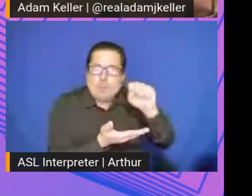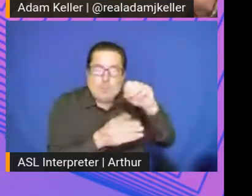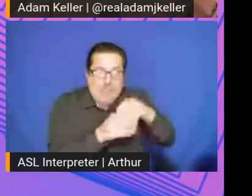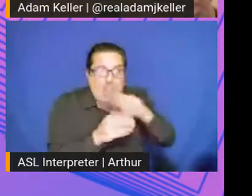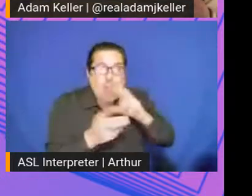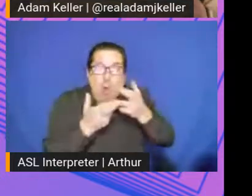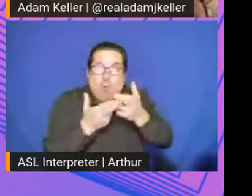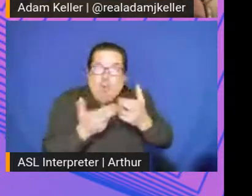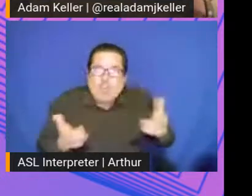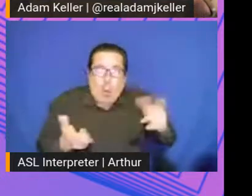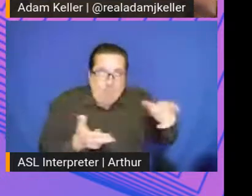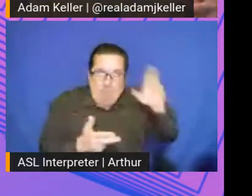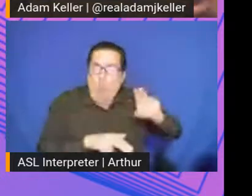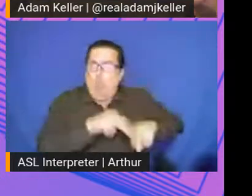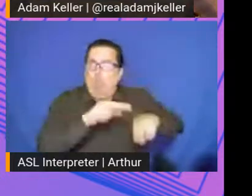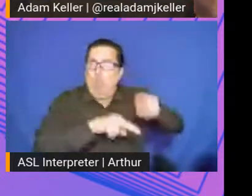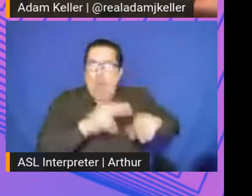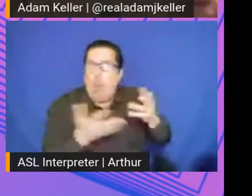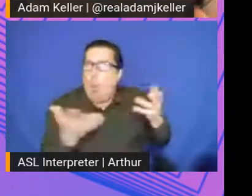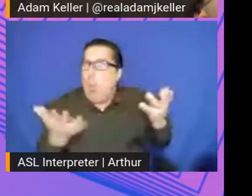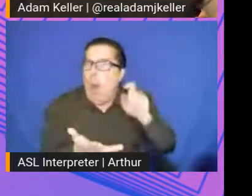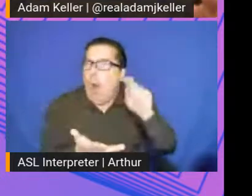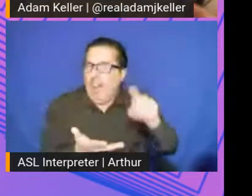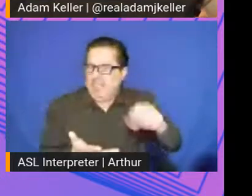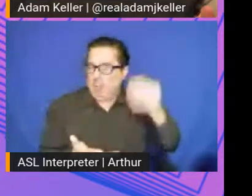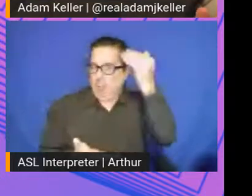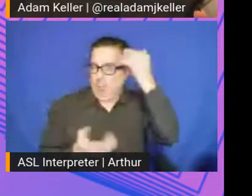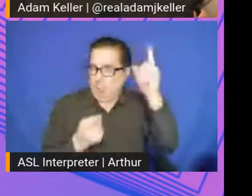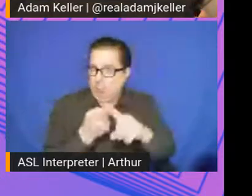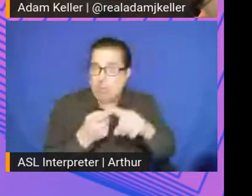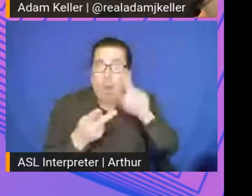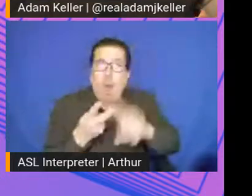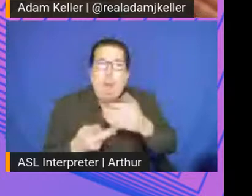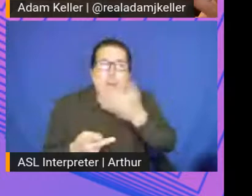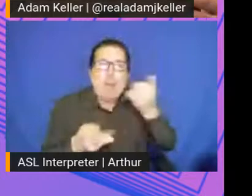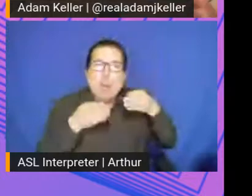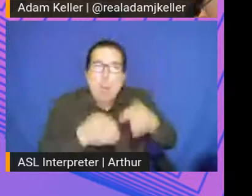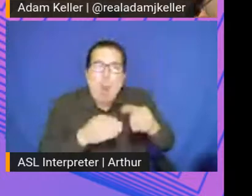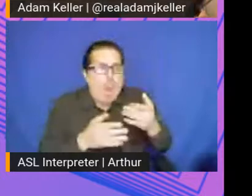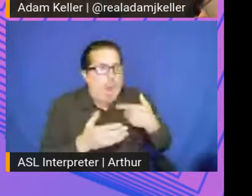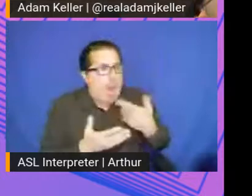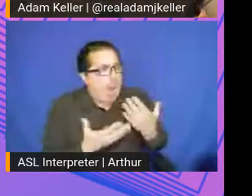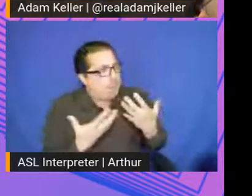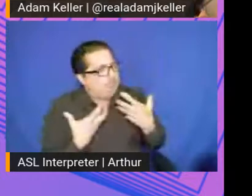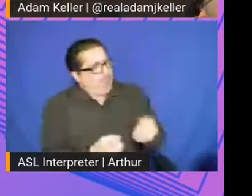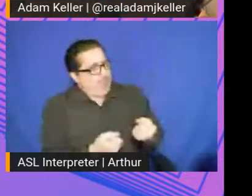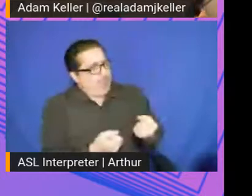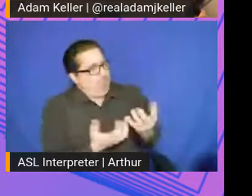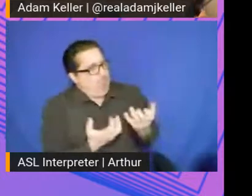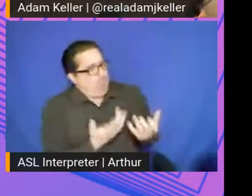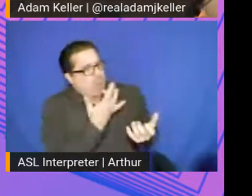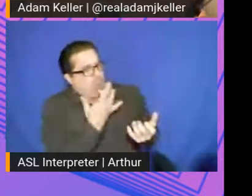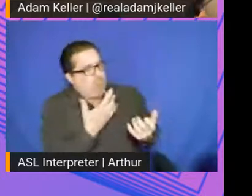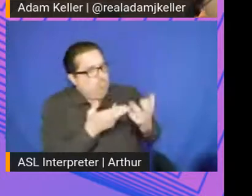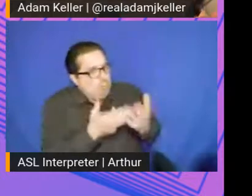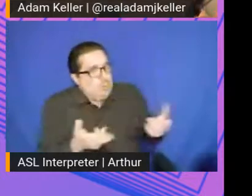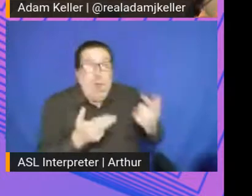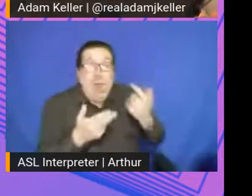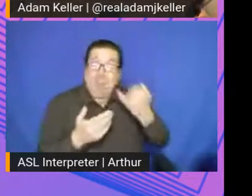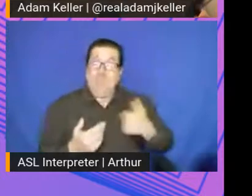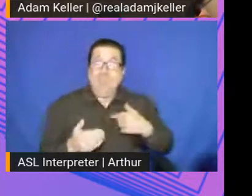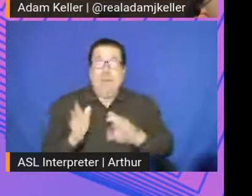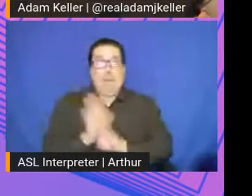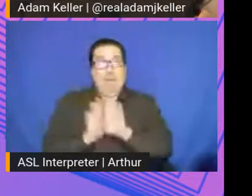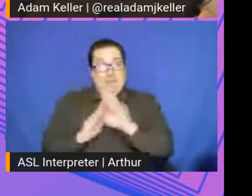And then what's the best way for that team to declare the desired state of those resources? So a great example here is if you're a development team